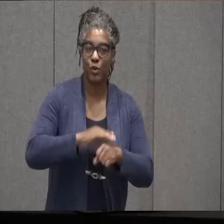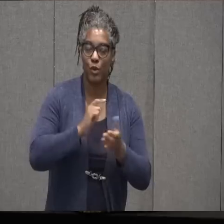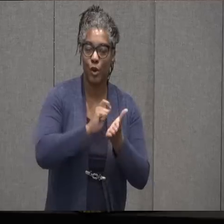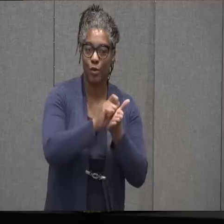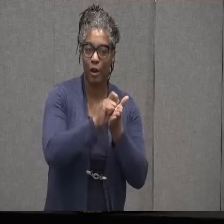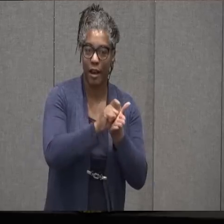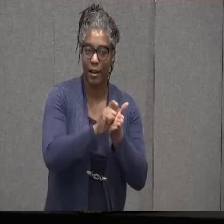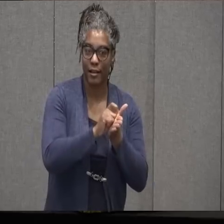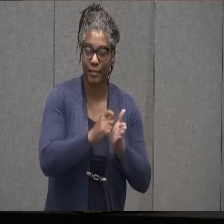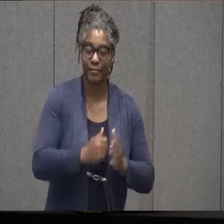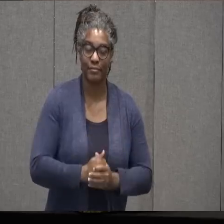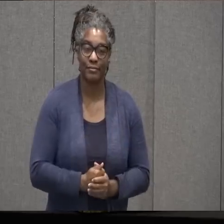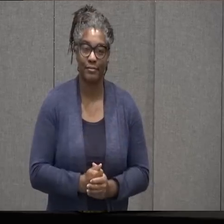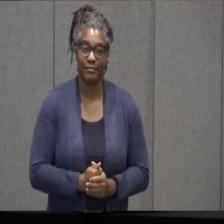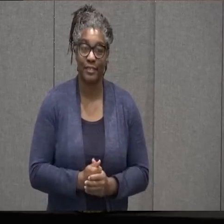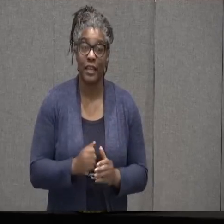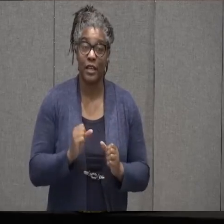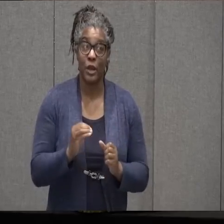before